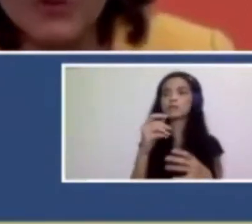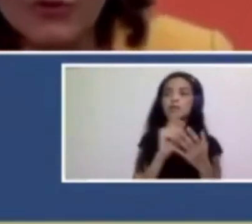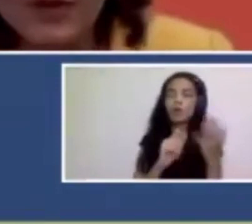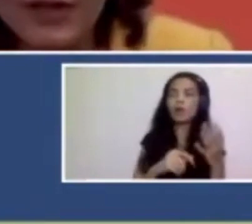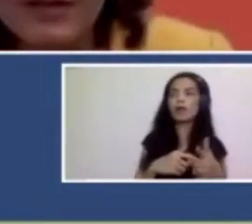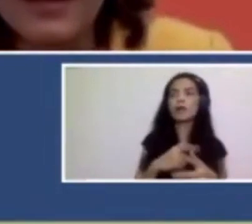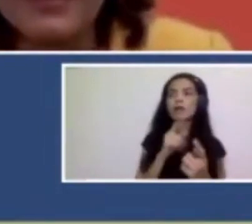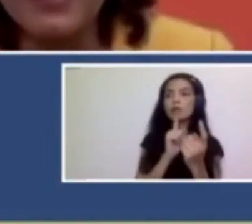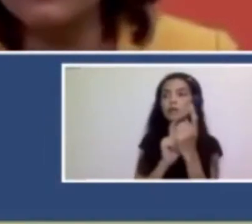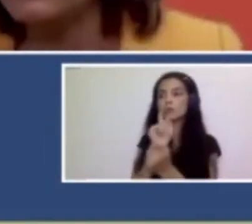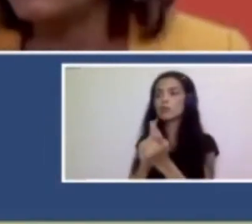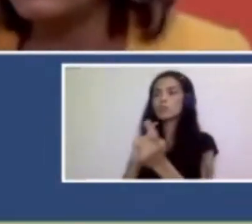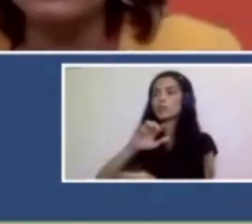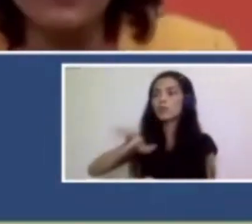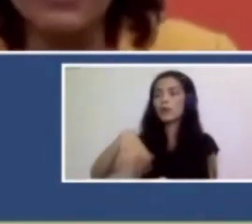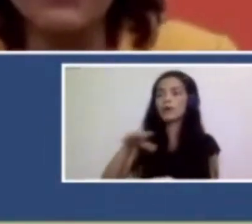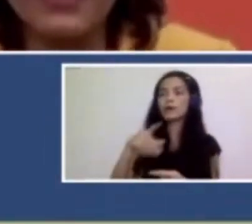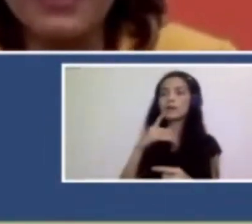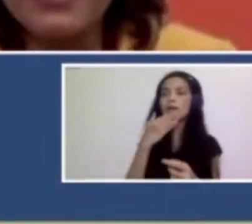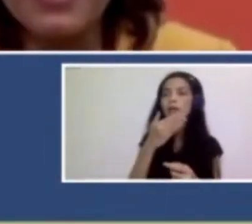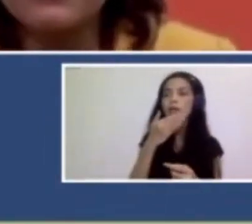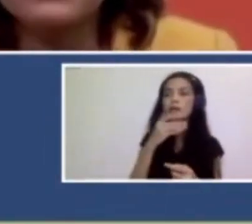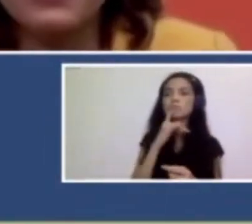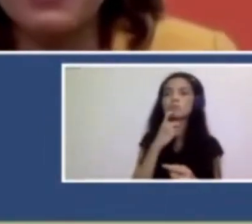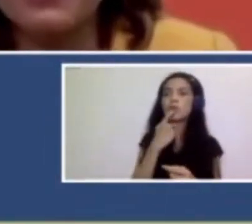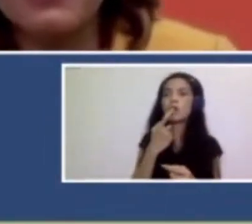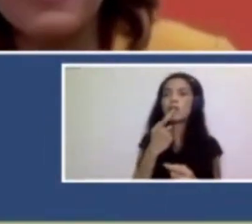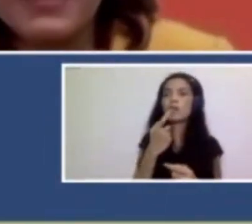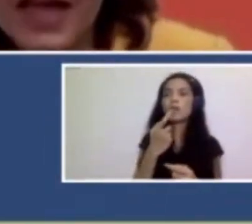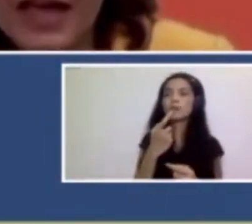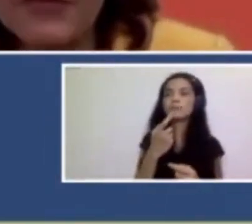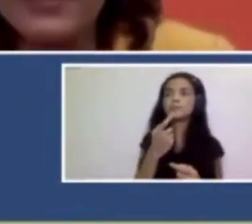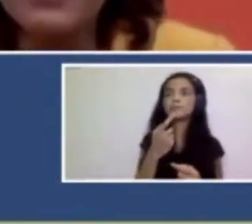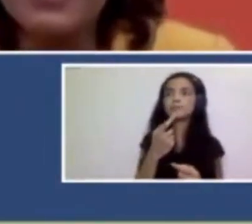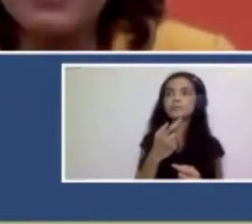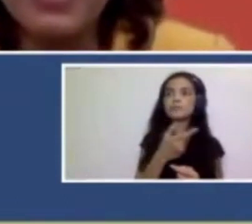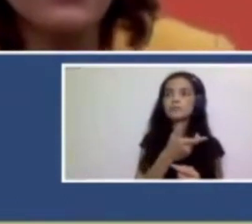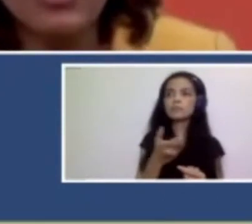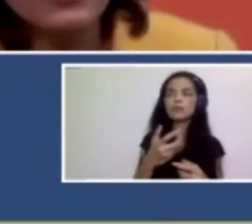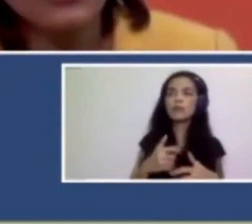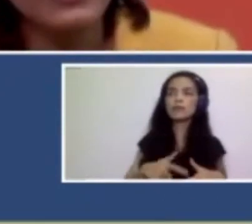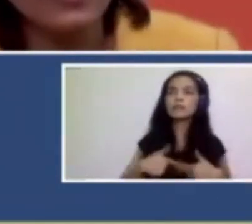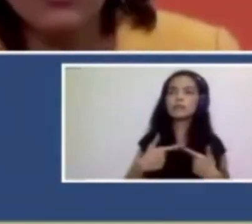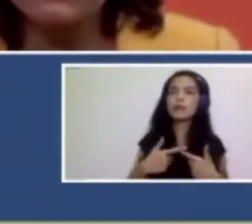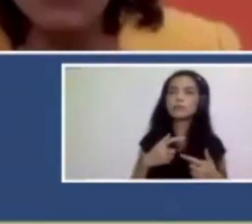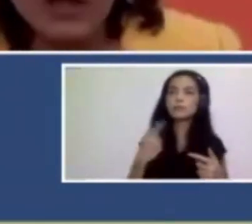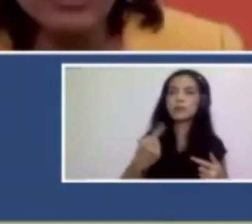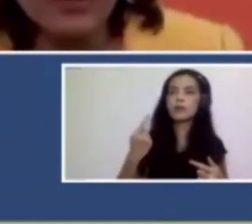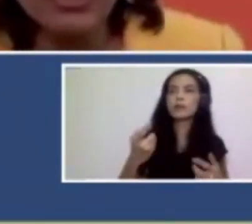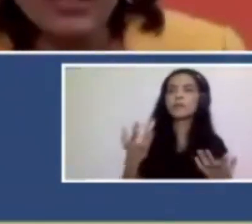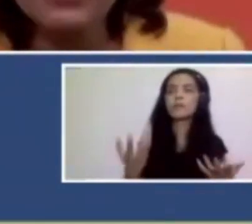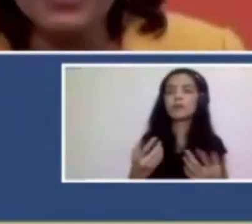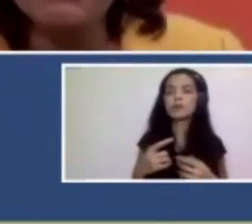me to do it, to find out how was their daily life. So it was not that long. It was 1